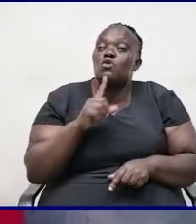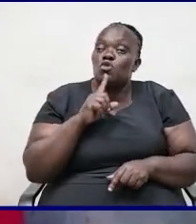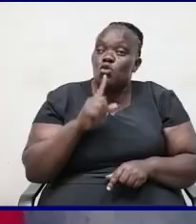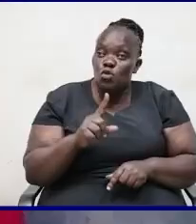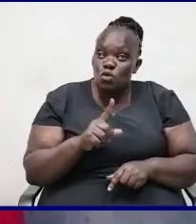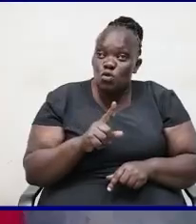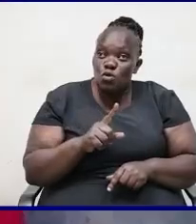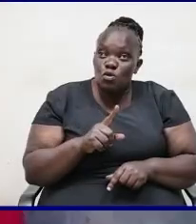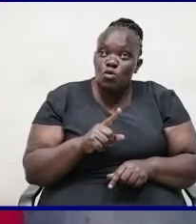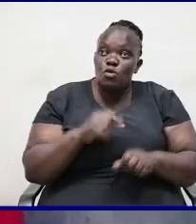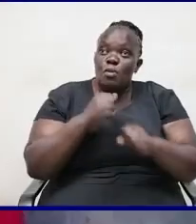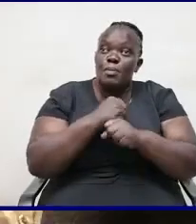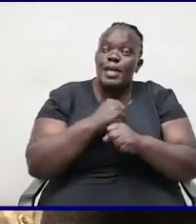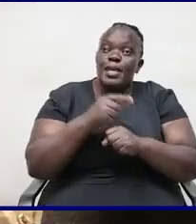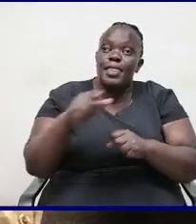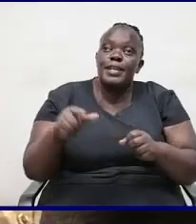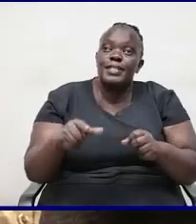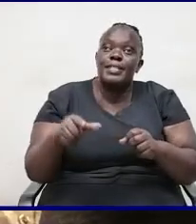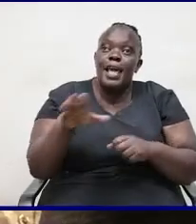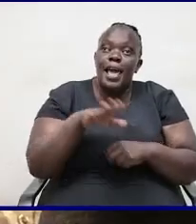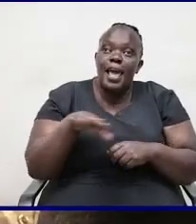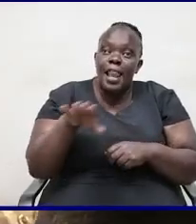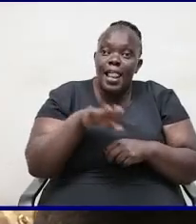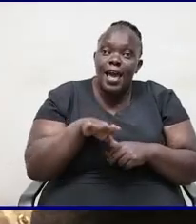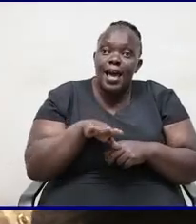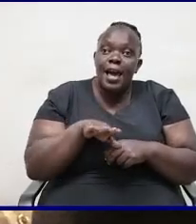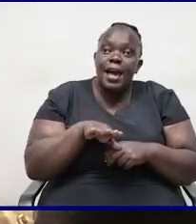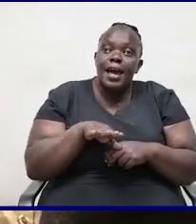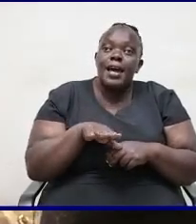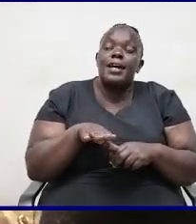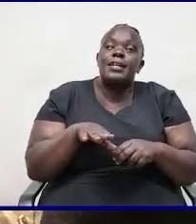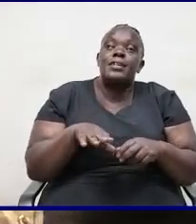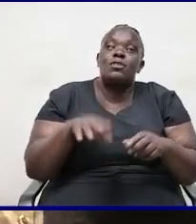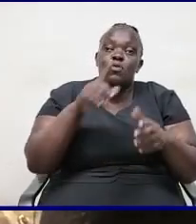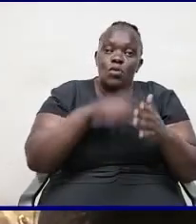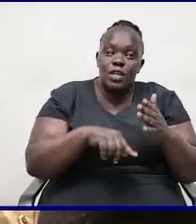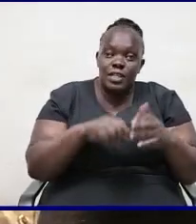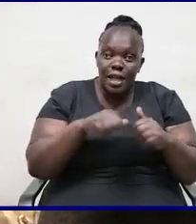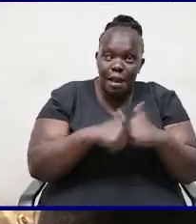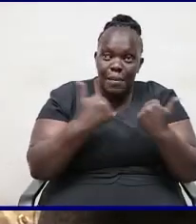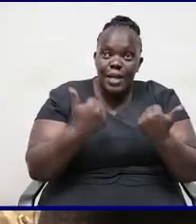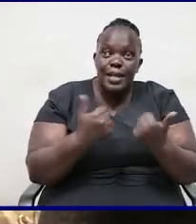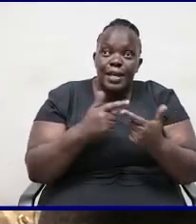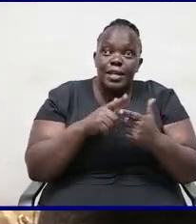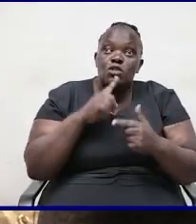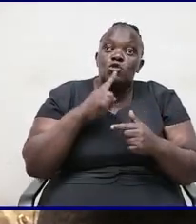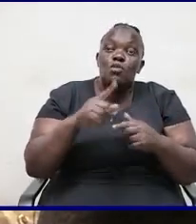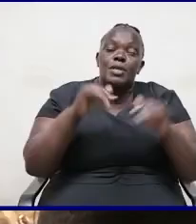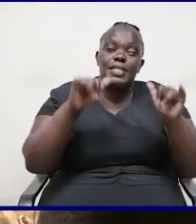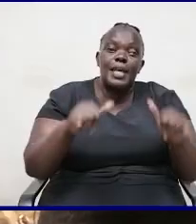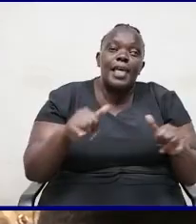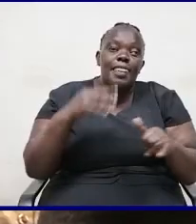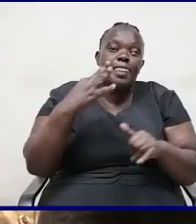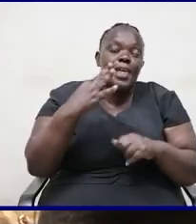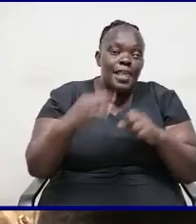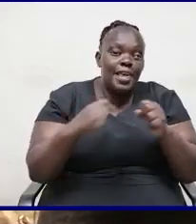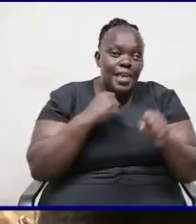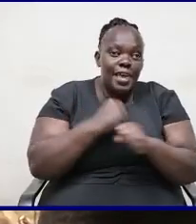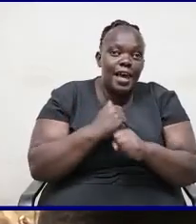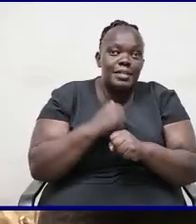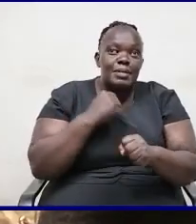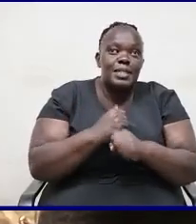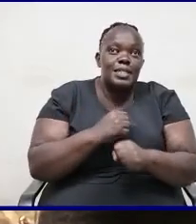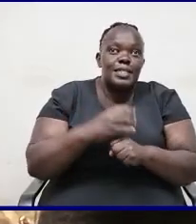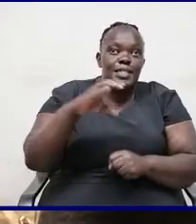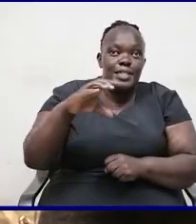make with this. They make with this saison strings and so on. And so I stayed there for 3 years, and I did